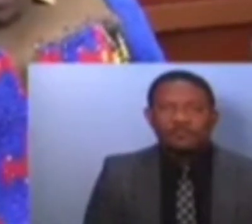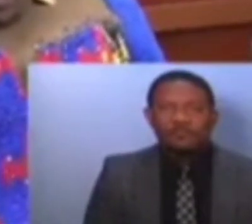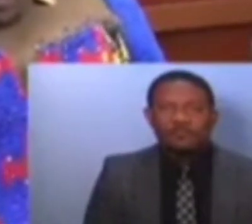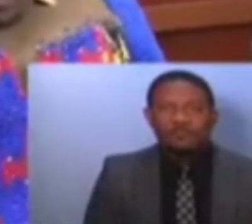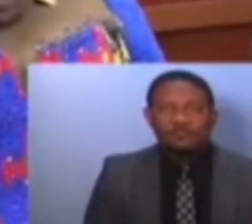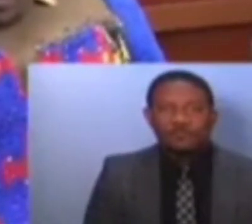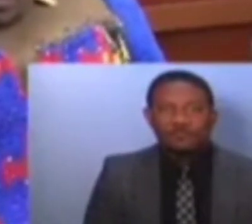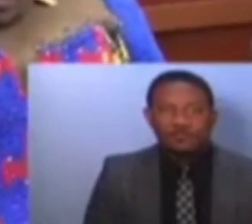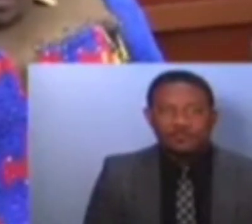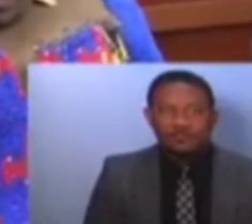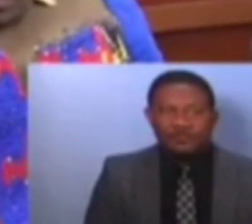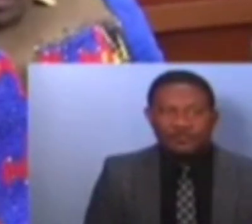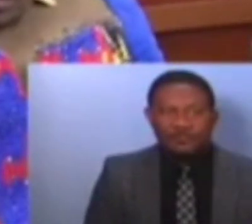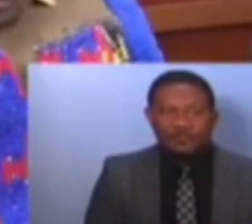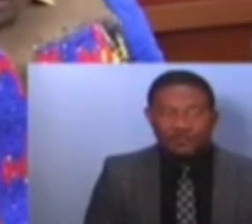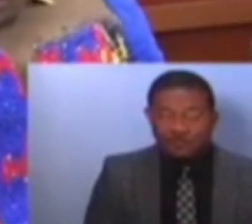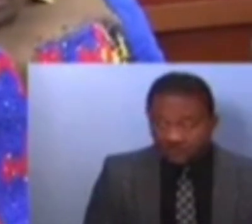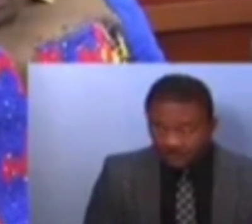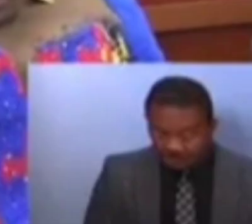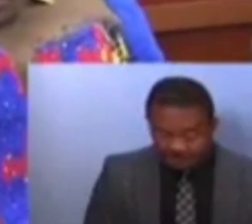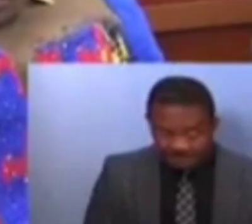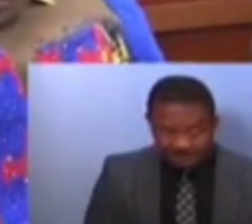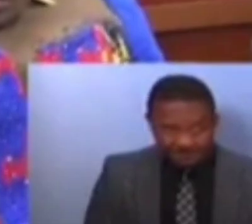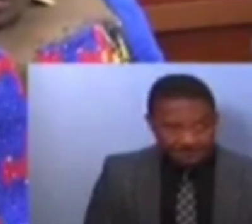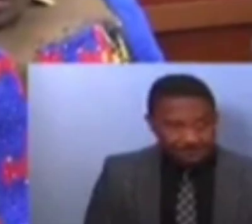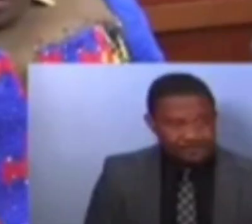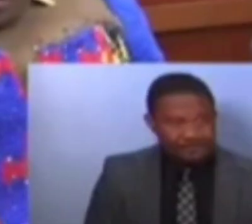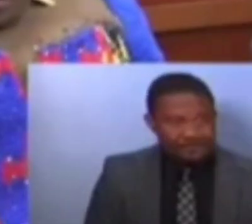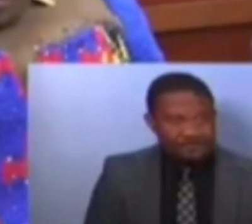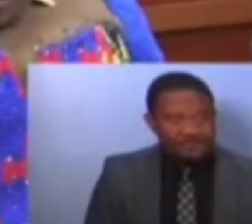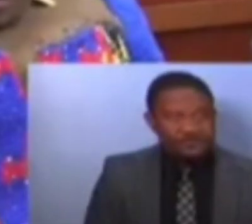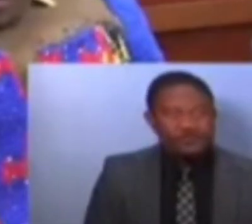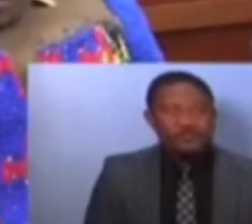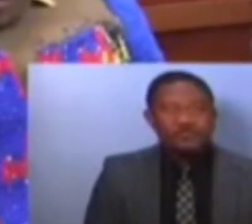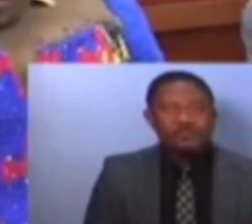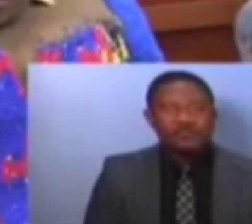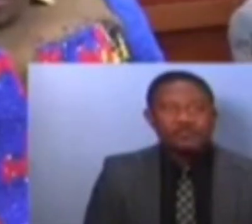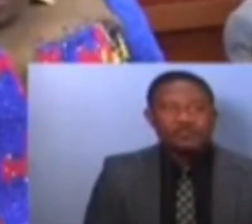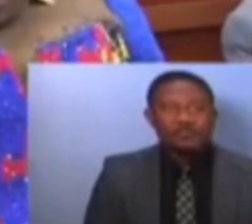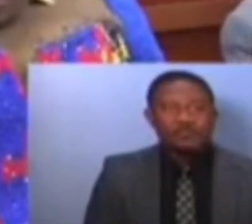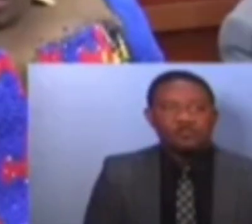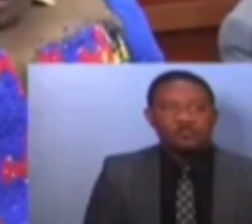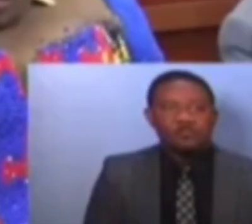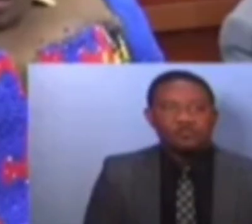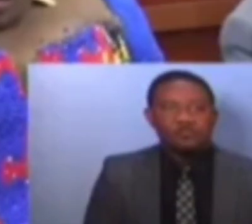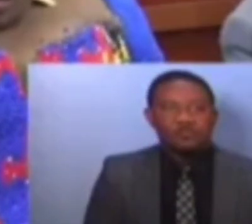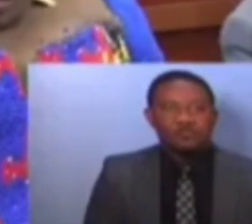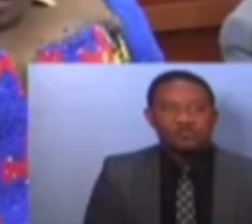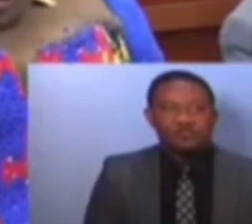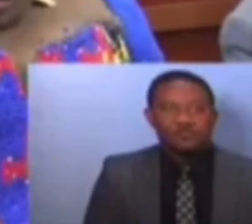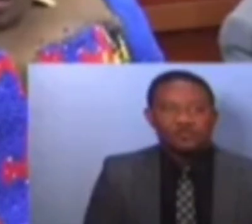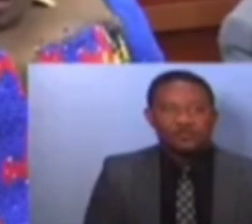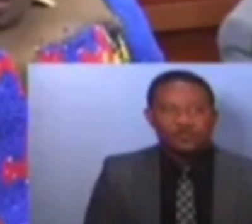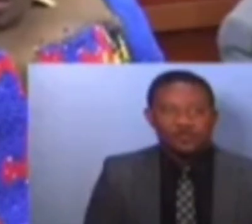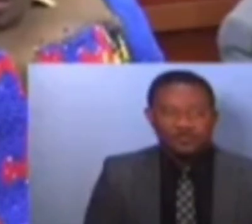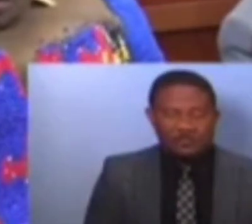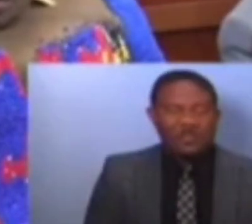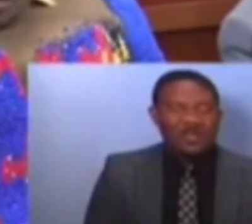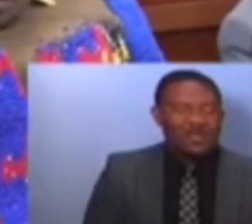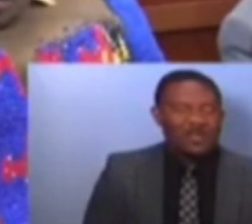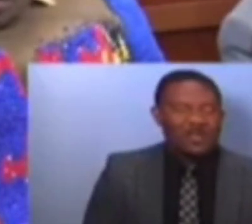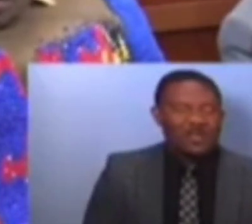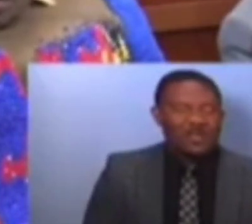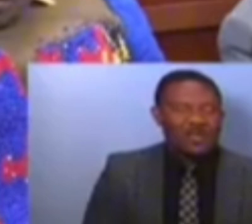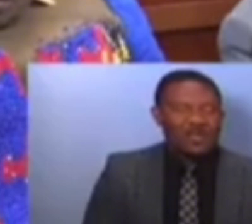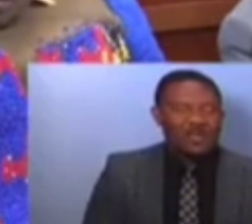Mr. Chairman, Mr. Chairman, Mr. Chairman, I have heard Honorable